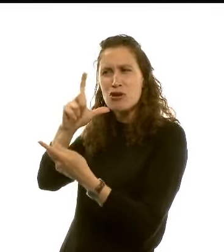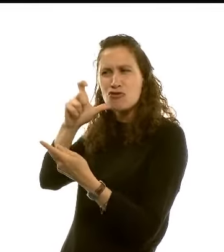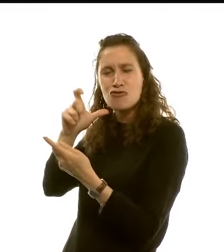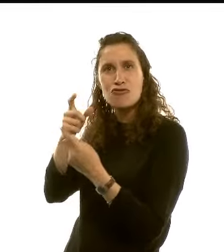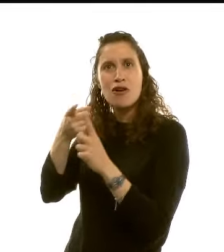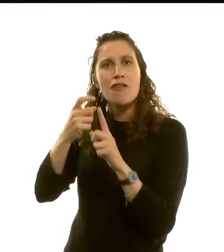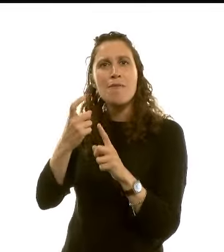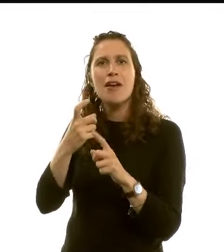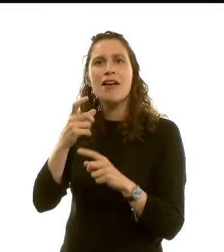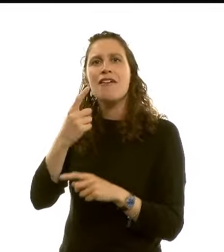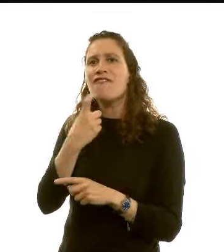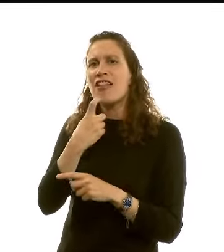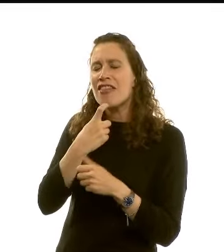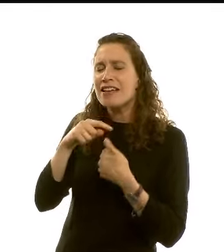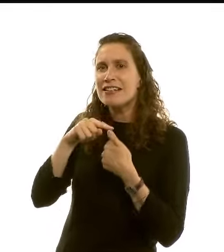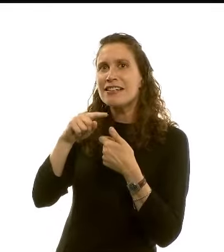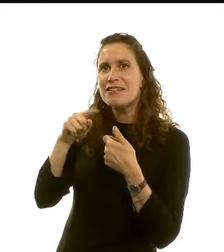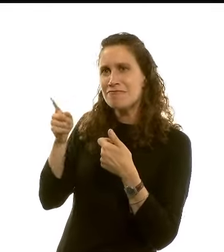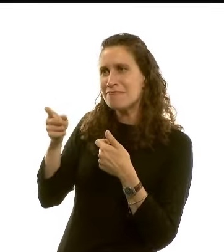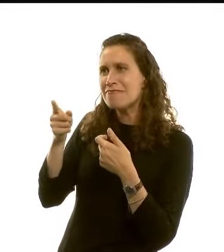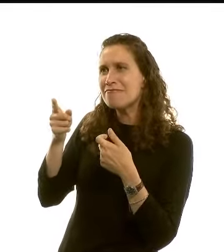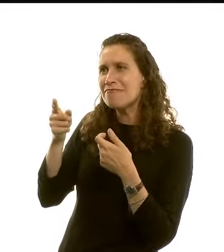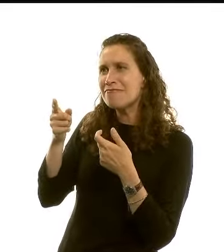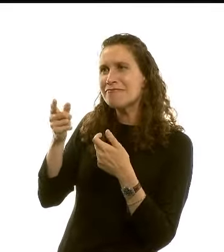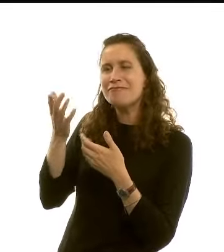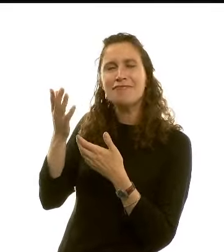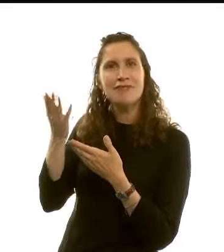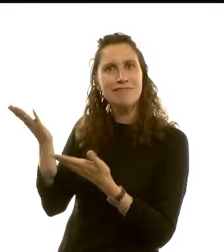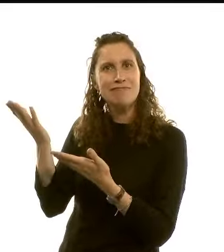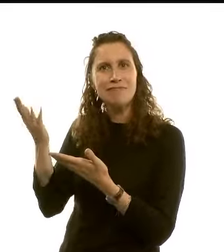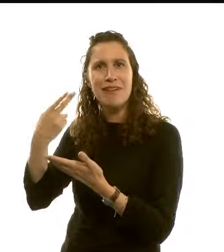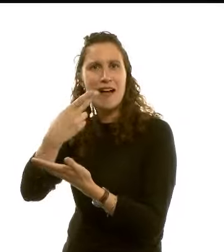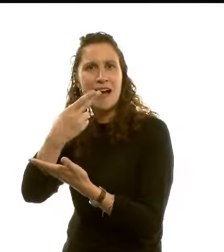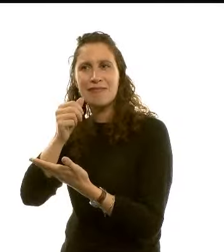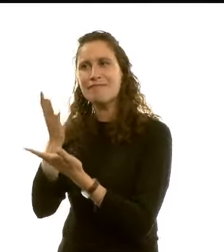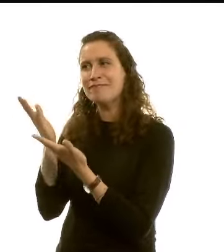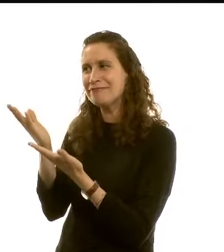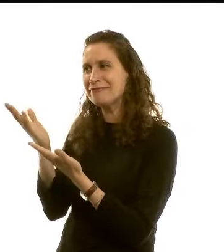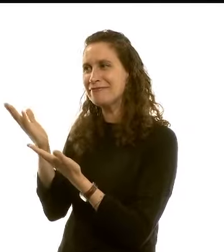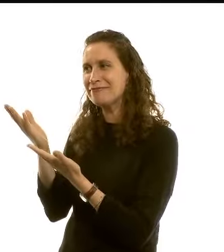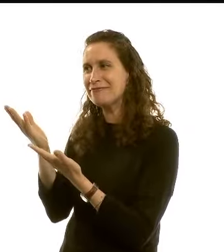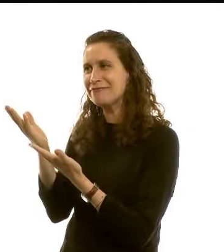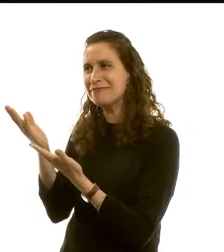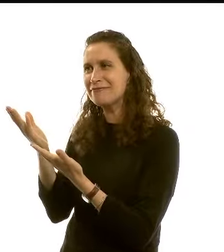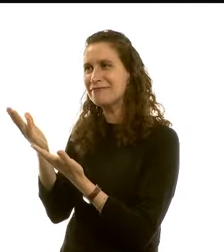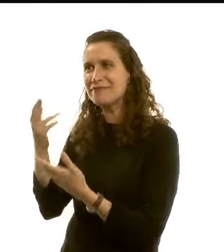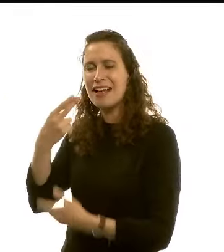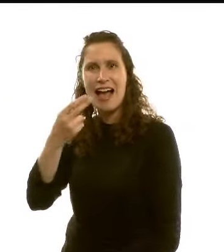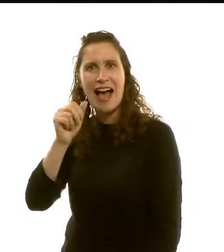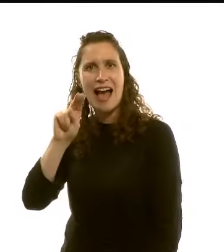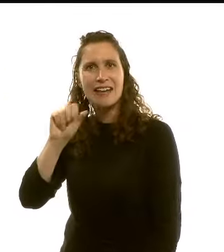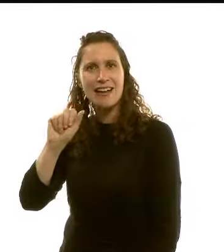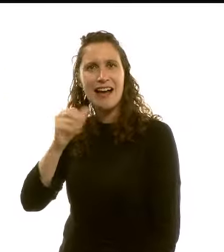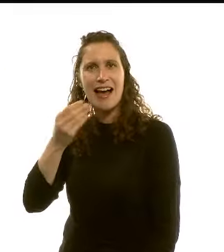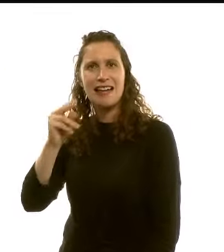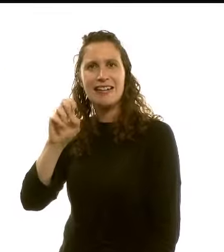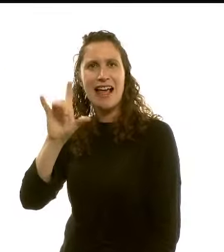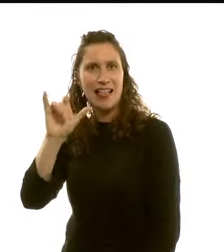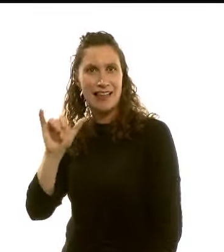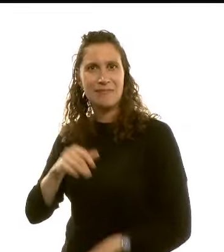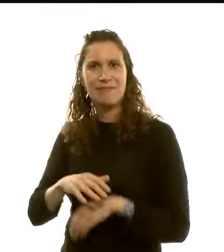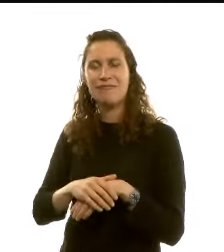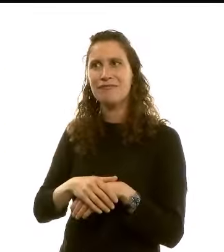Masters Finland. They love to combine the cute and the spooky. Give it up for Hannah and Nelly! All right,